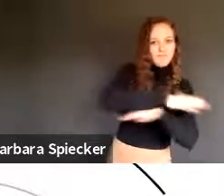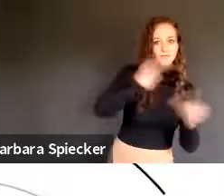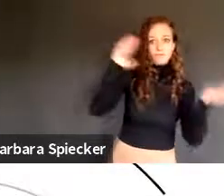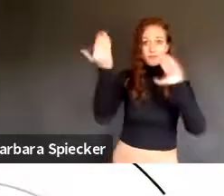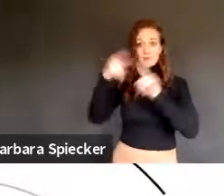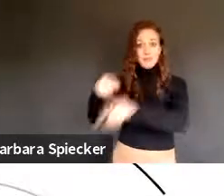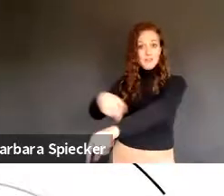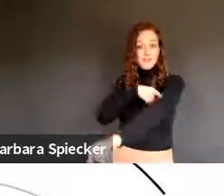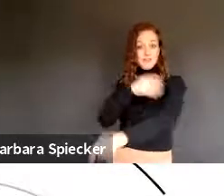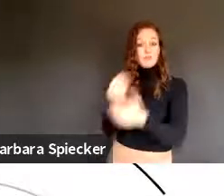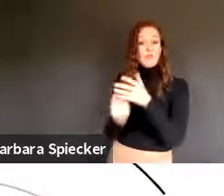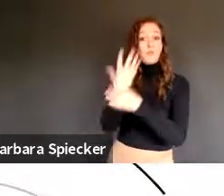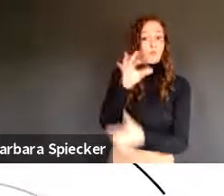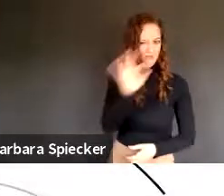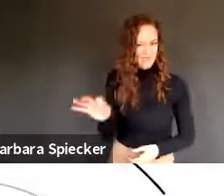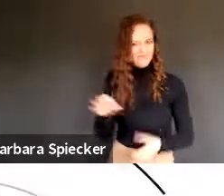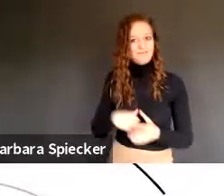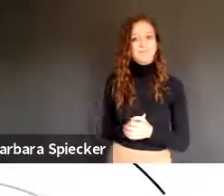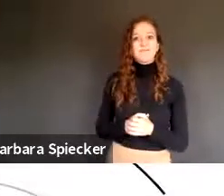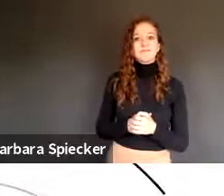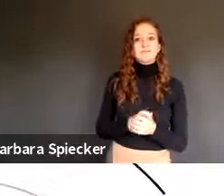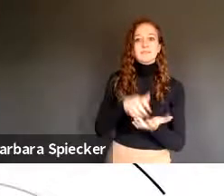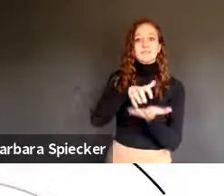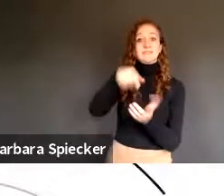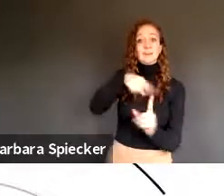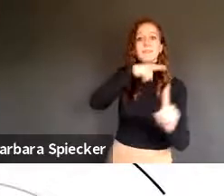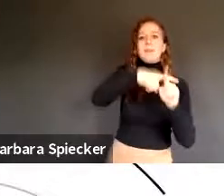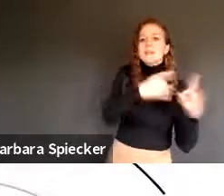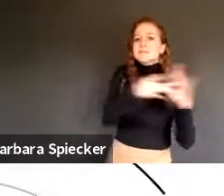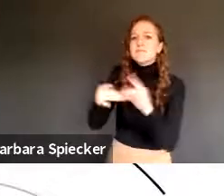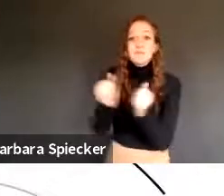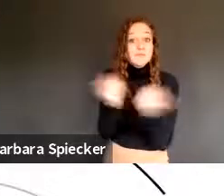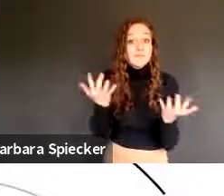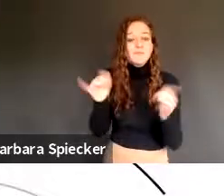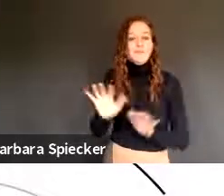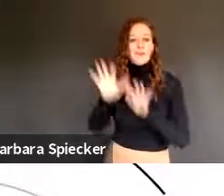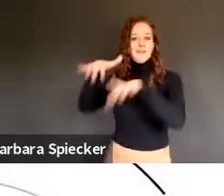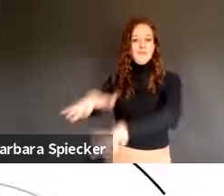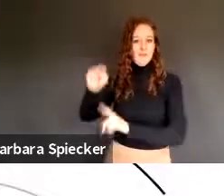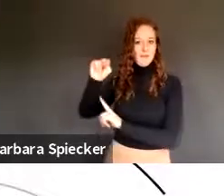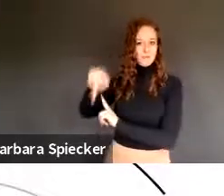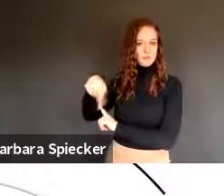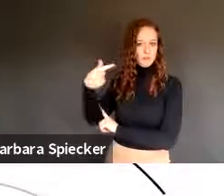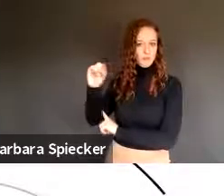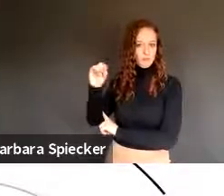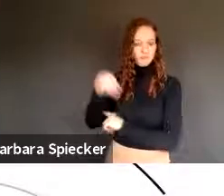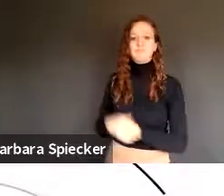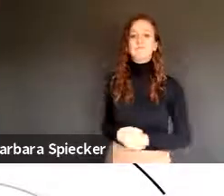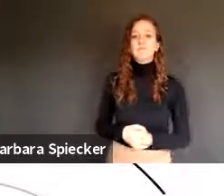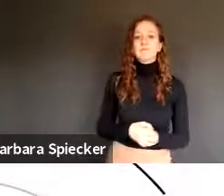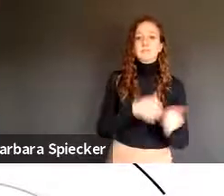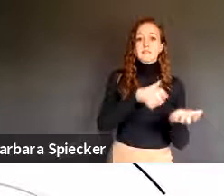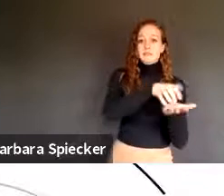Looking at density, density had different environmental controls than length and growth rate did. Density was